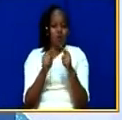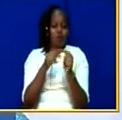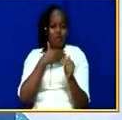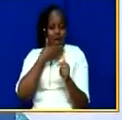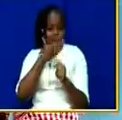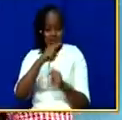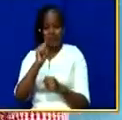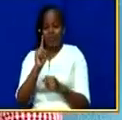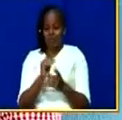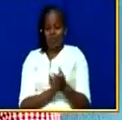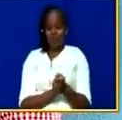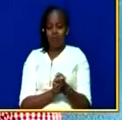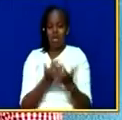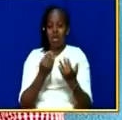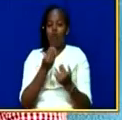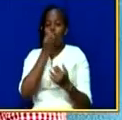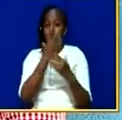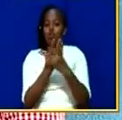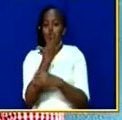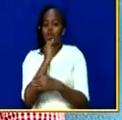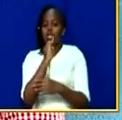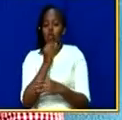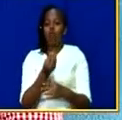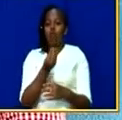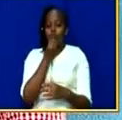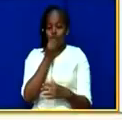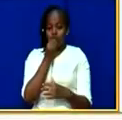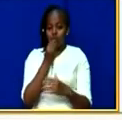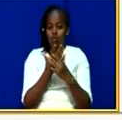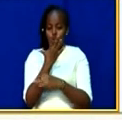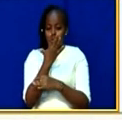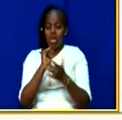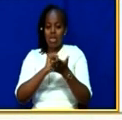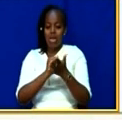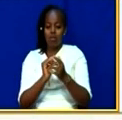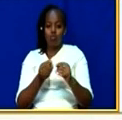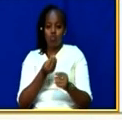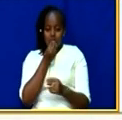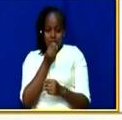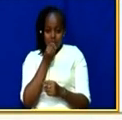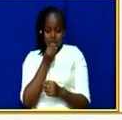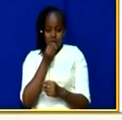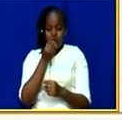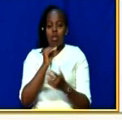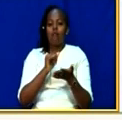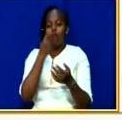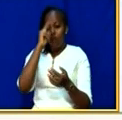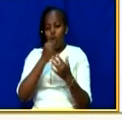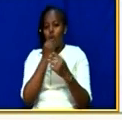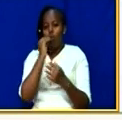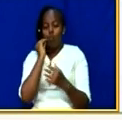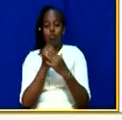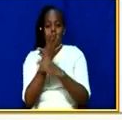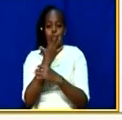true. Okay. So a food crop is a crop for home use or crops that we eat, because you have food crops and you have cash